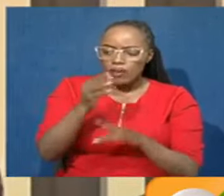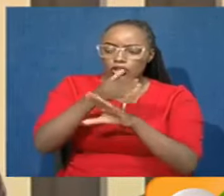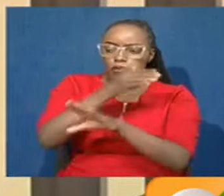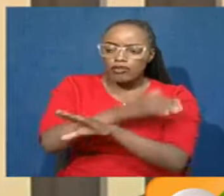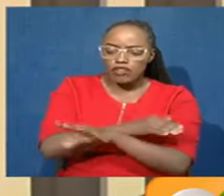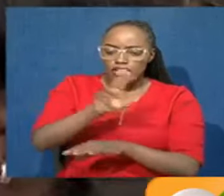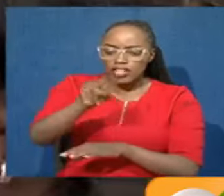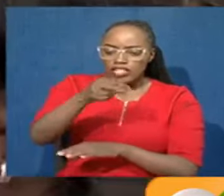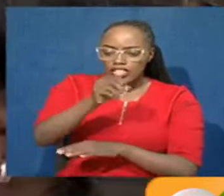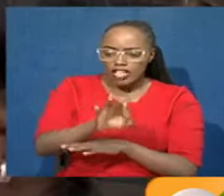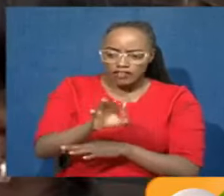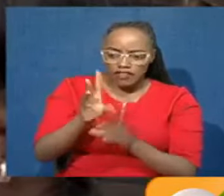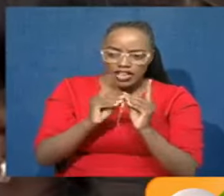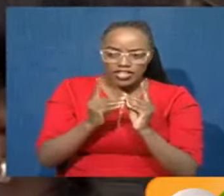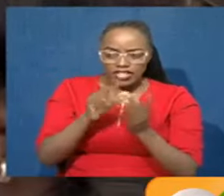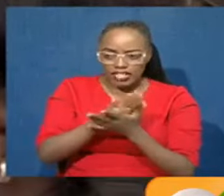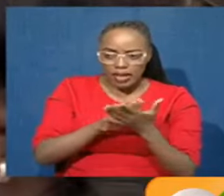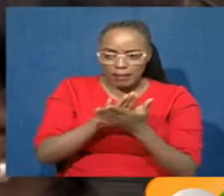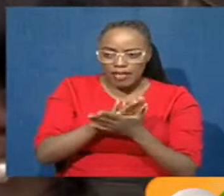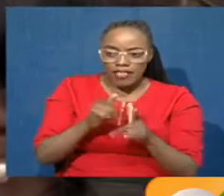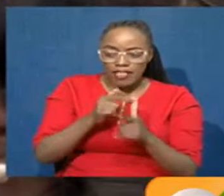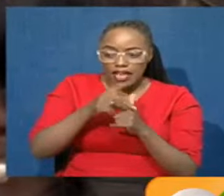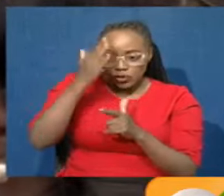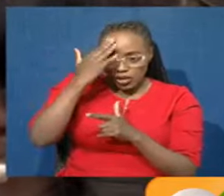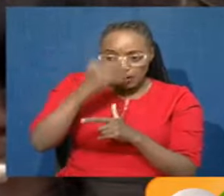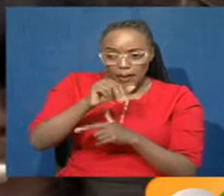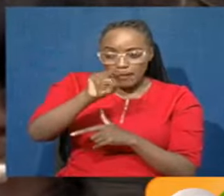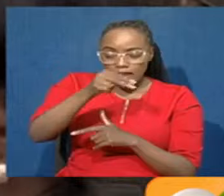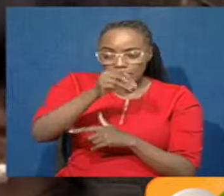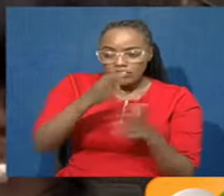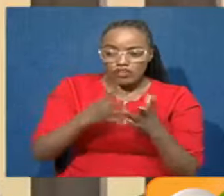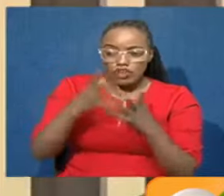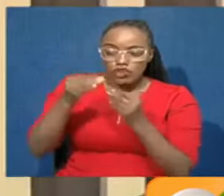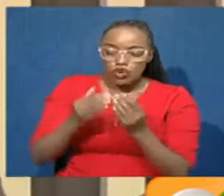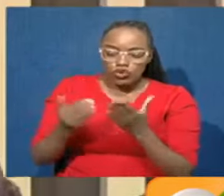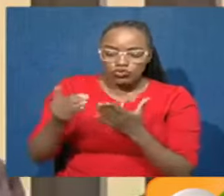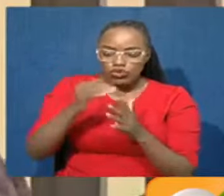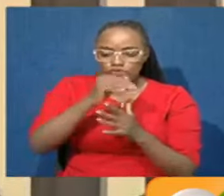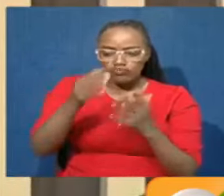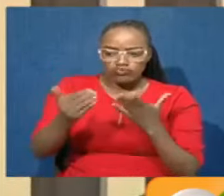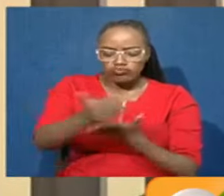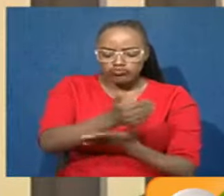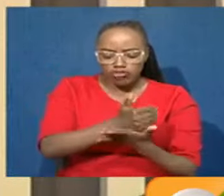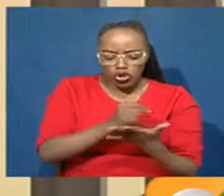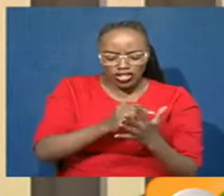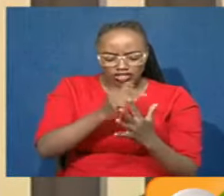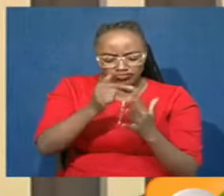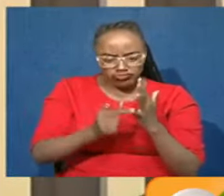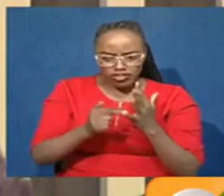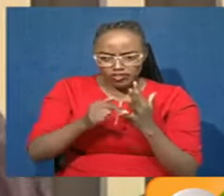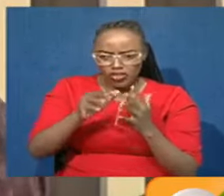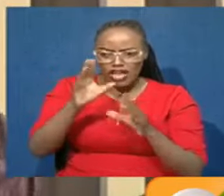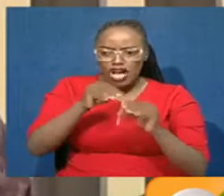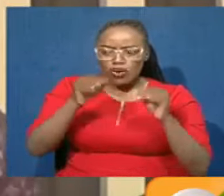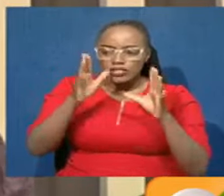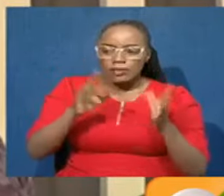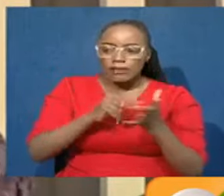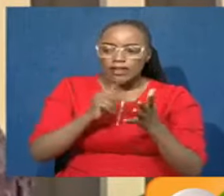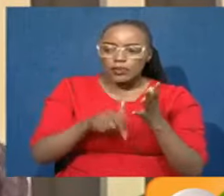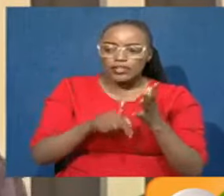the NHIF database. And you remember, NHIF used to go and collect the biometrics of their contributors. Mm-hmm. So we had